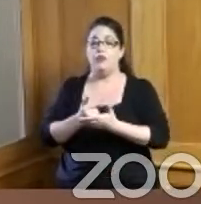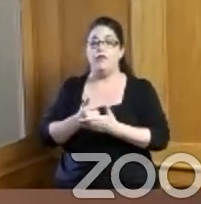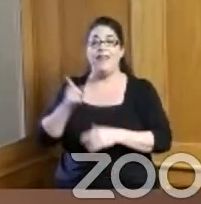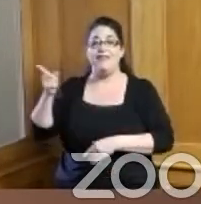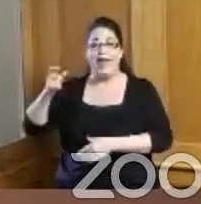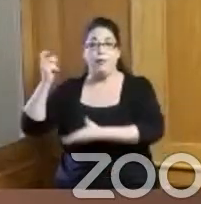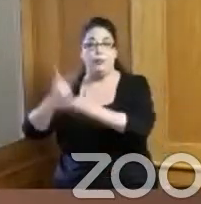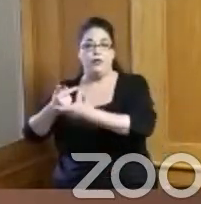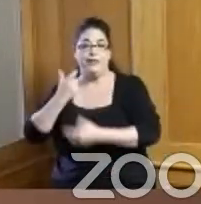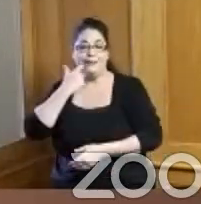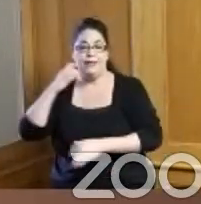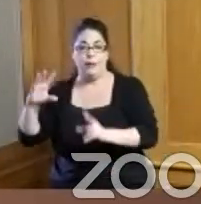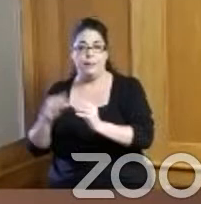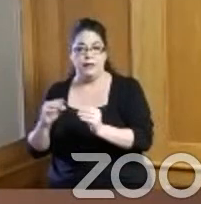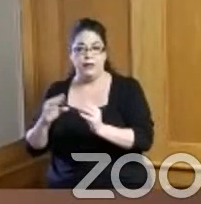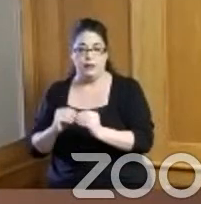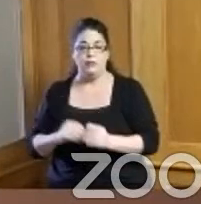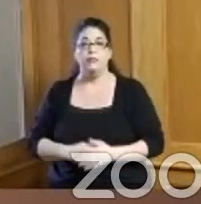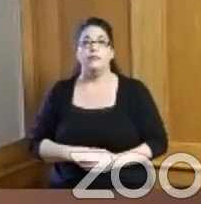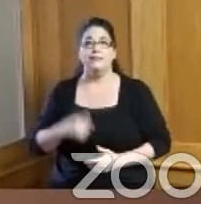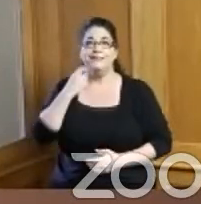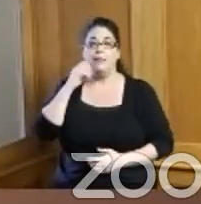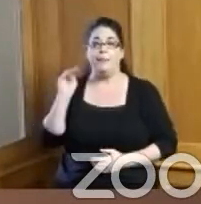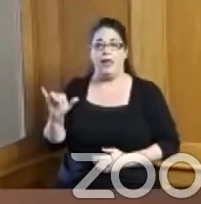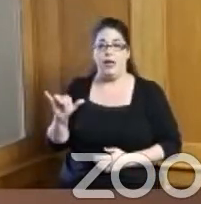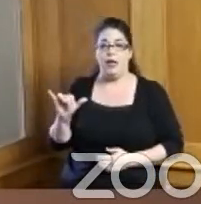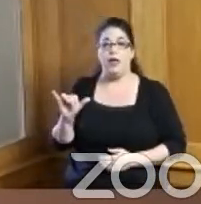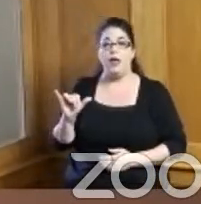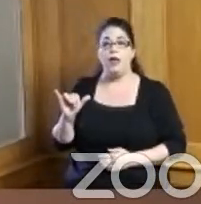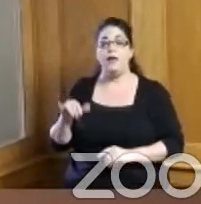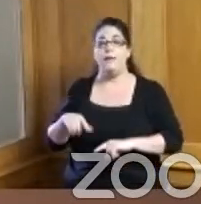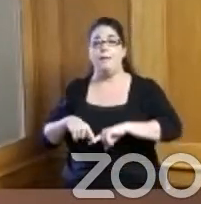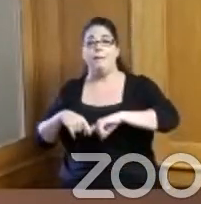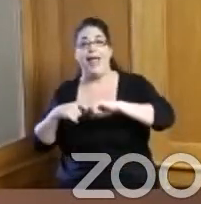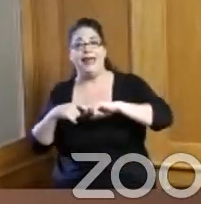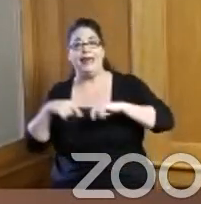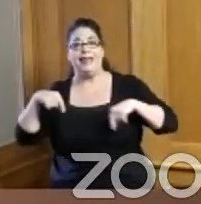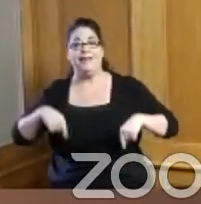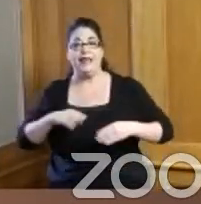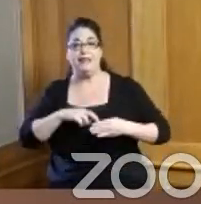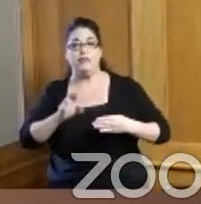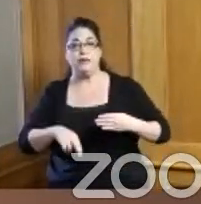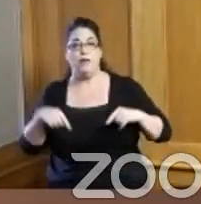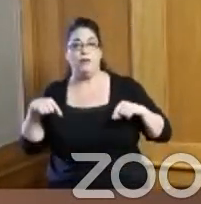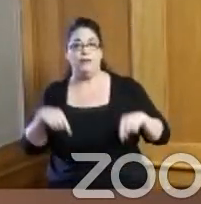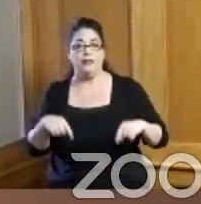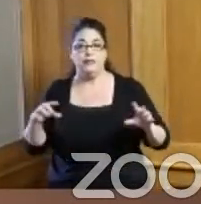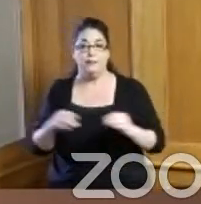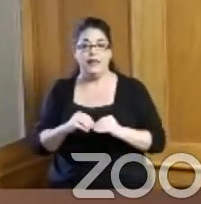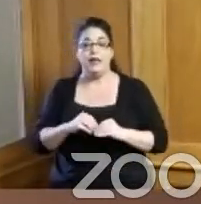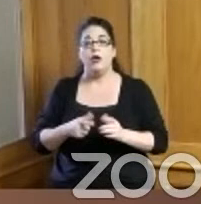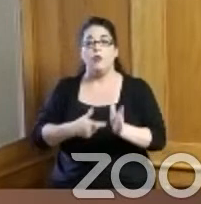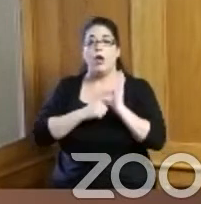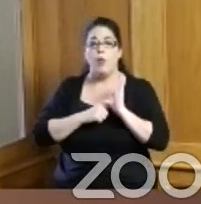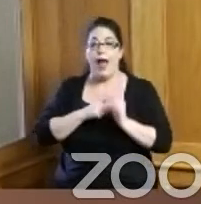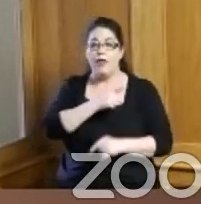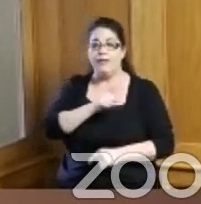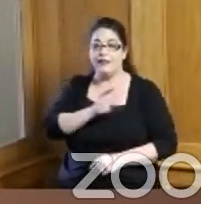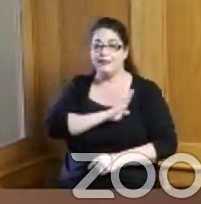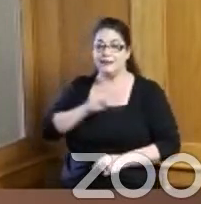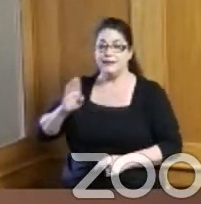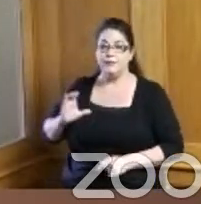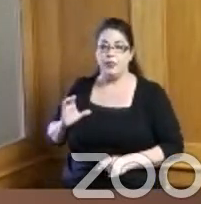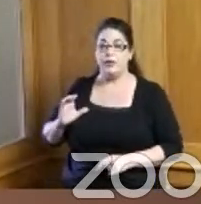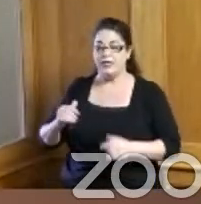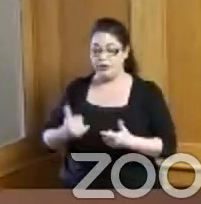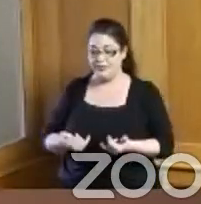their meeting in May. Pending the outcome of this meeting, it does require this commission to rezone the property to B